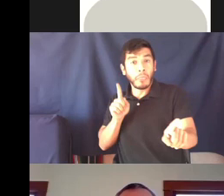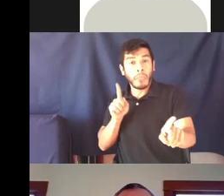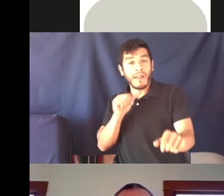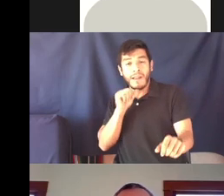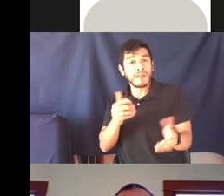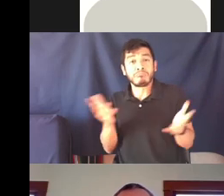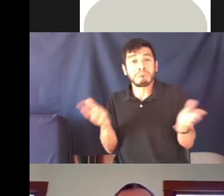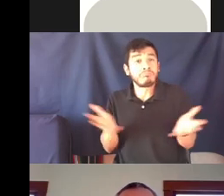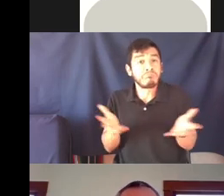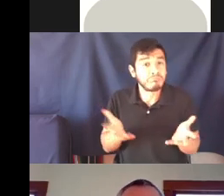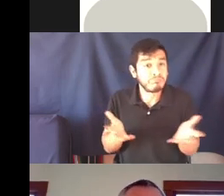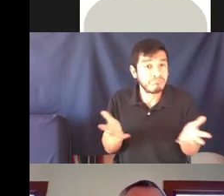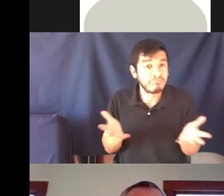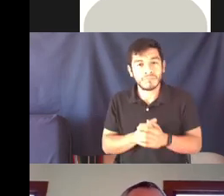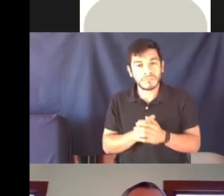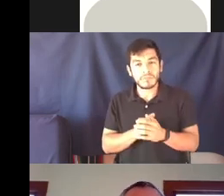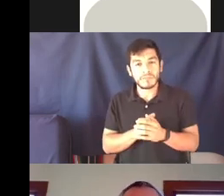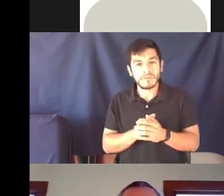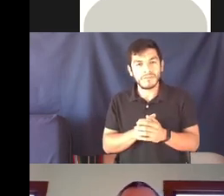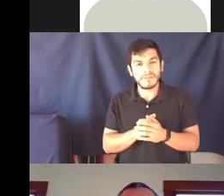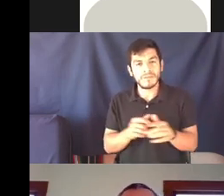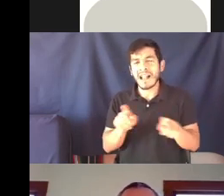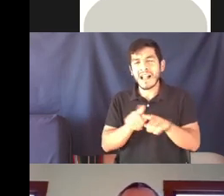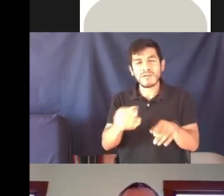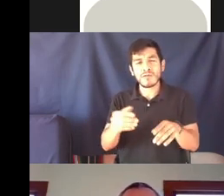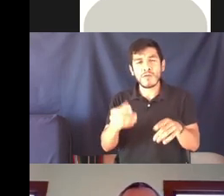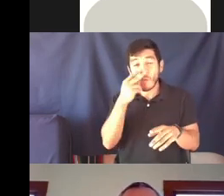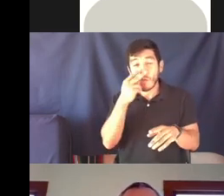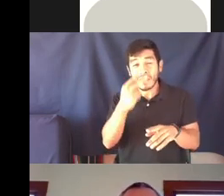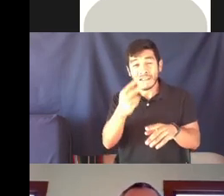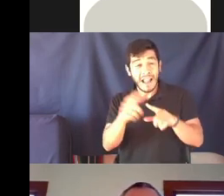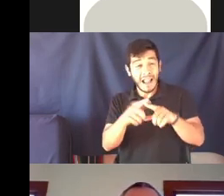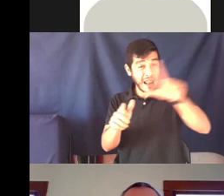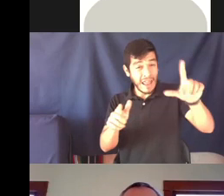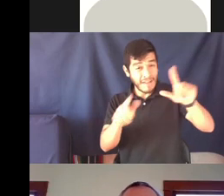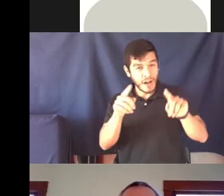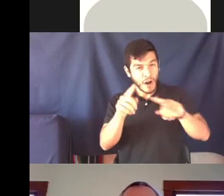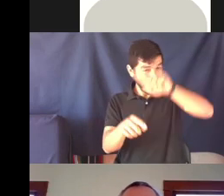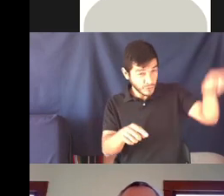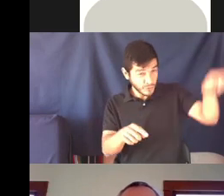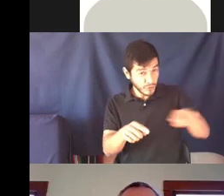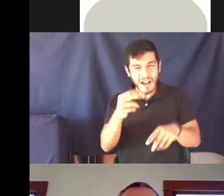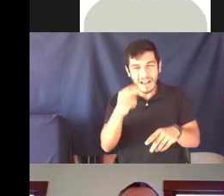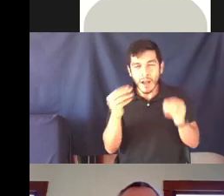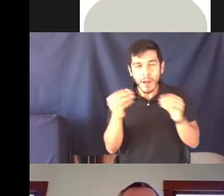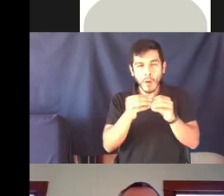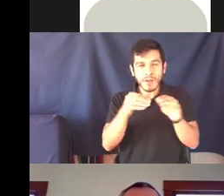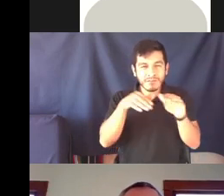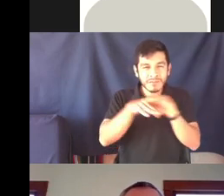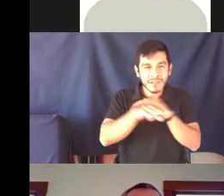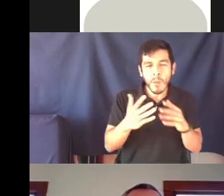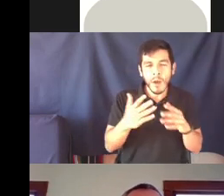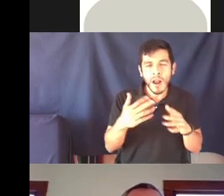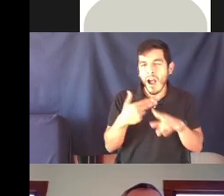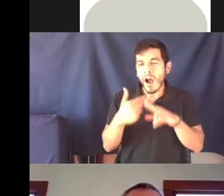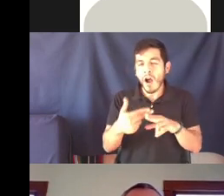As you go kind of to the left side around the circle, I think you get into more and more kind of what I would call instrumental support skills.